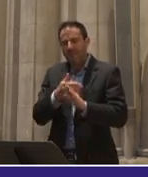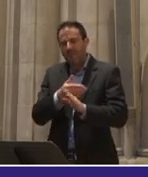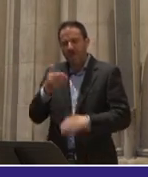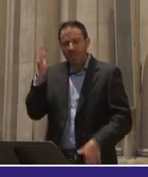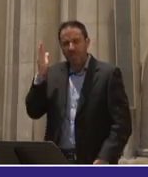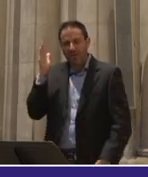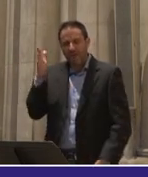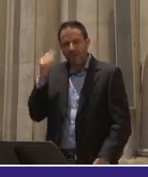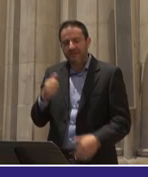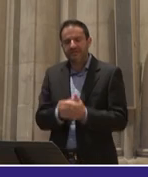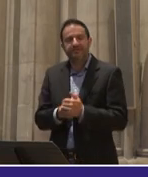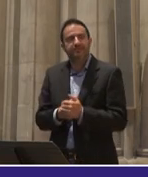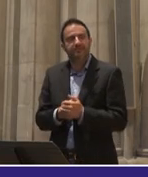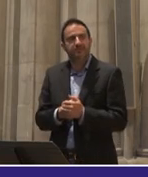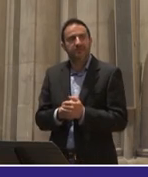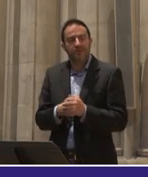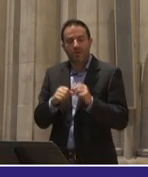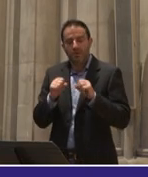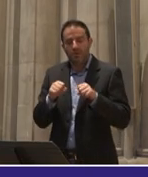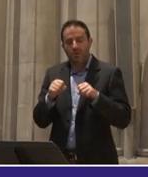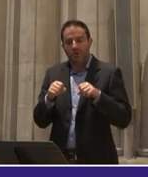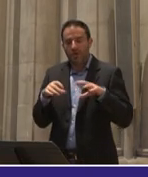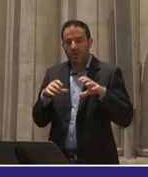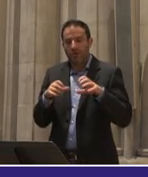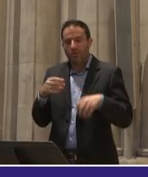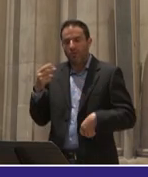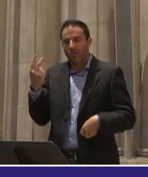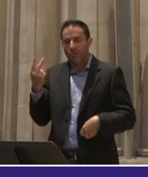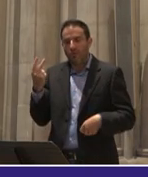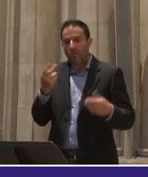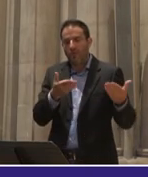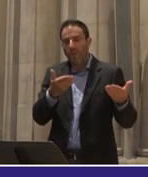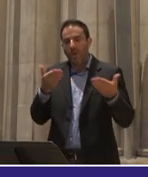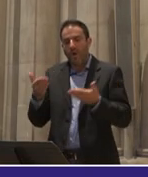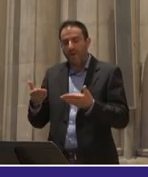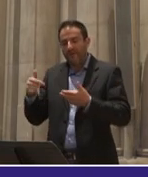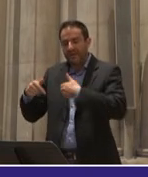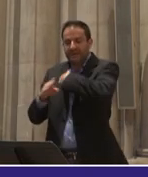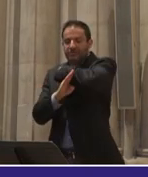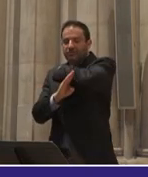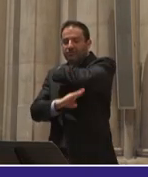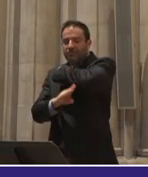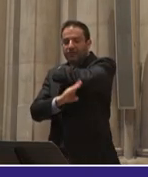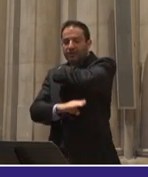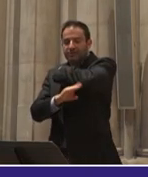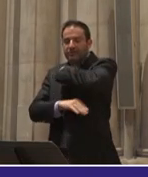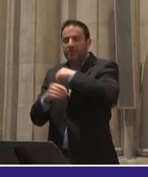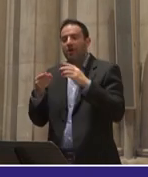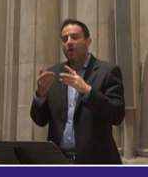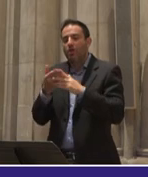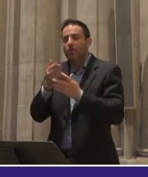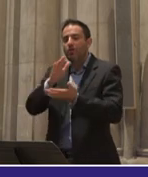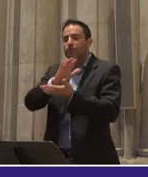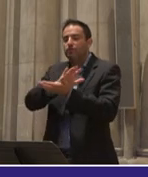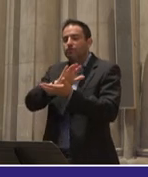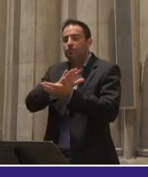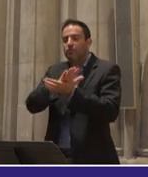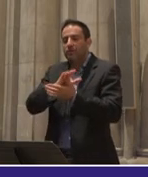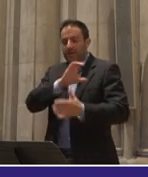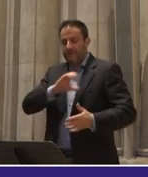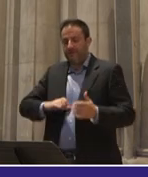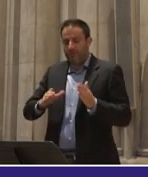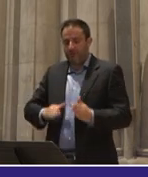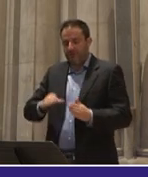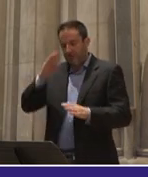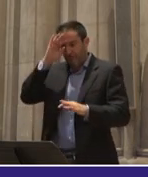service, you could take part in one of two offerings this fall through the Diocesan School for Christian Faith and Leadership,